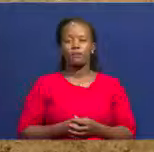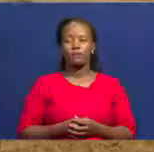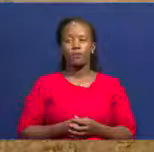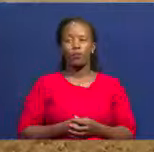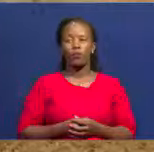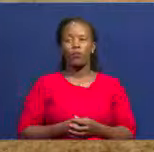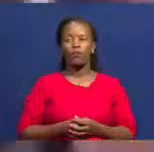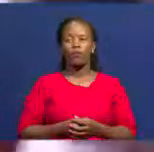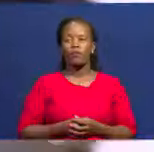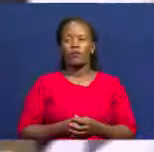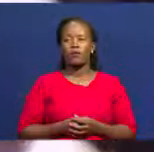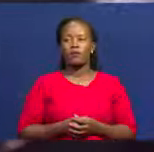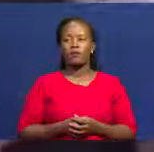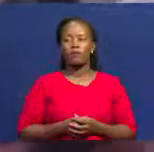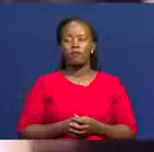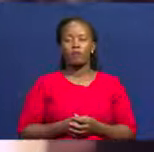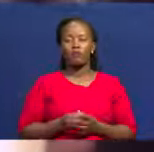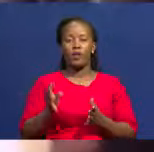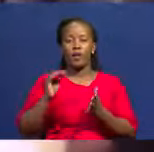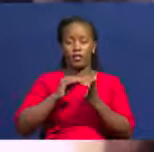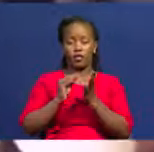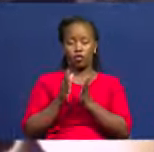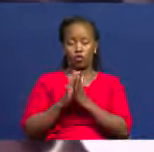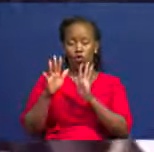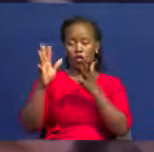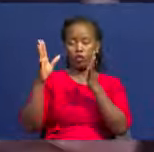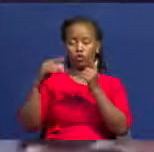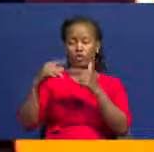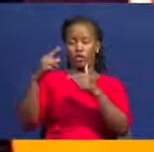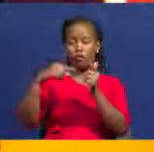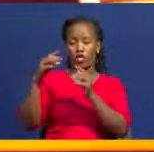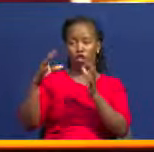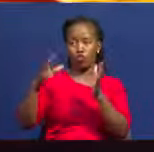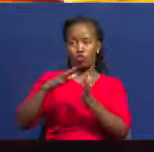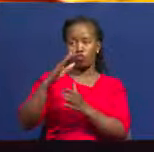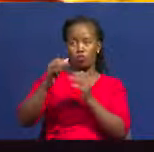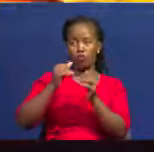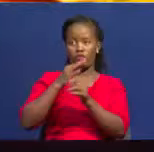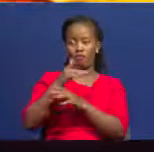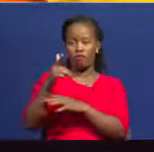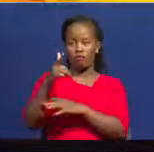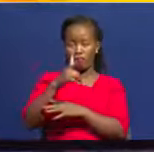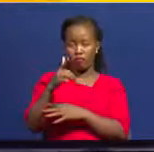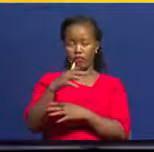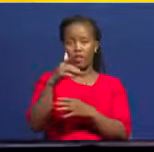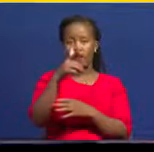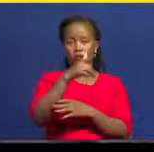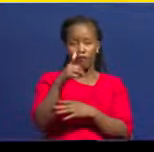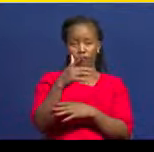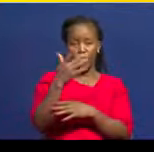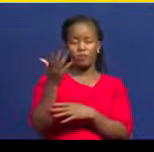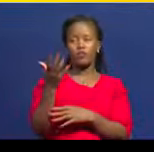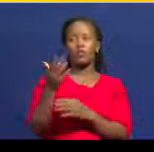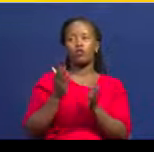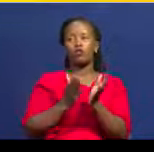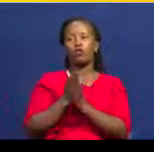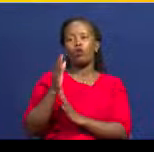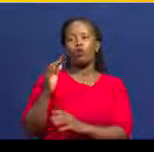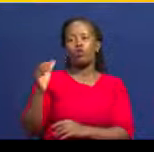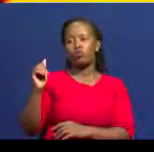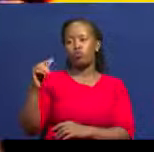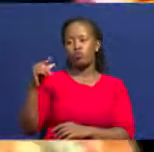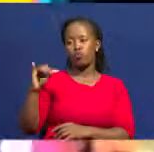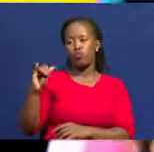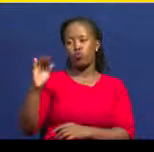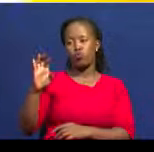for Camelot, Clinton Ayeki. The film Camelot by Clinton Ayeki that saw the team